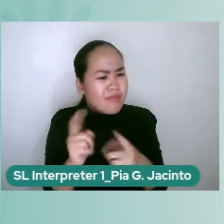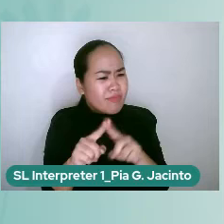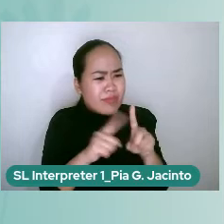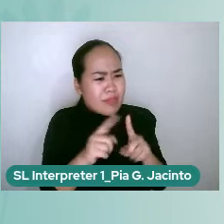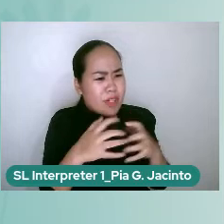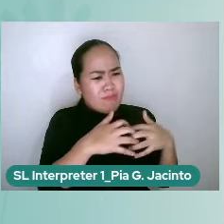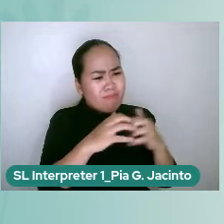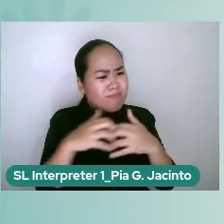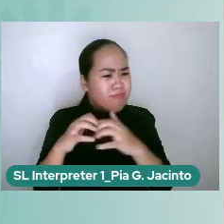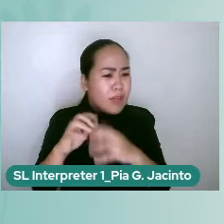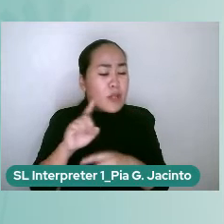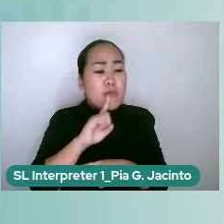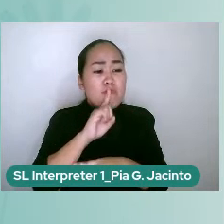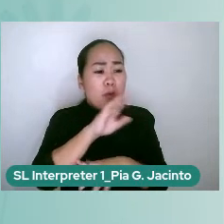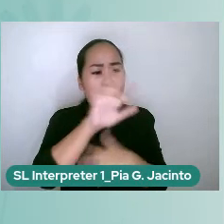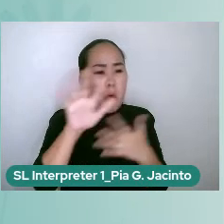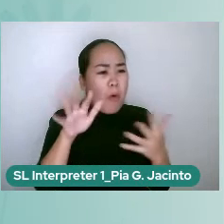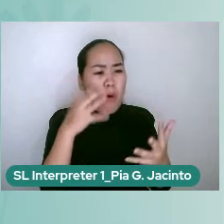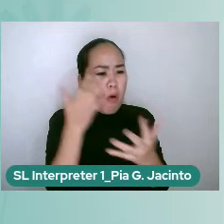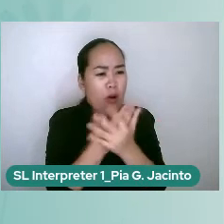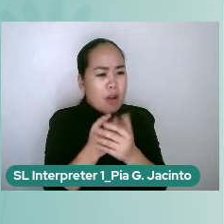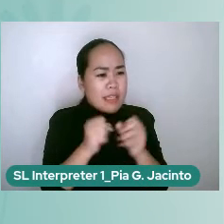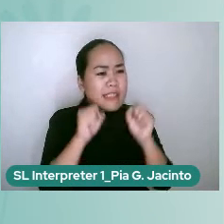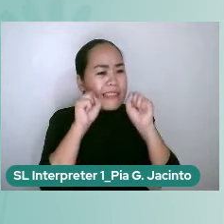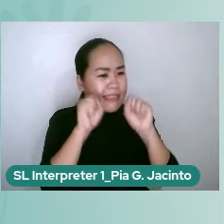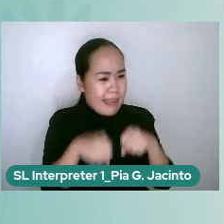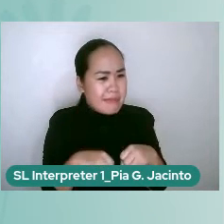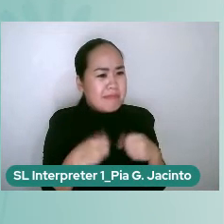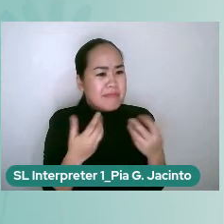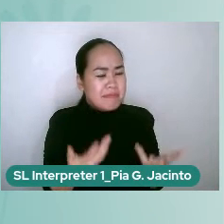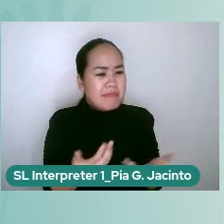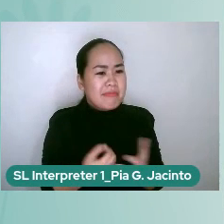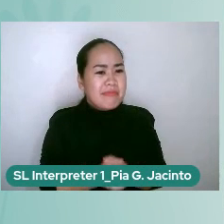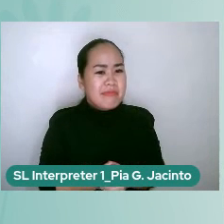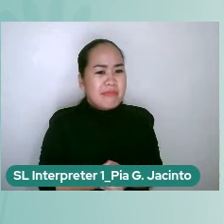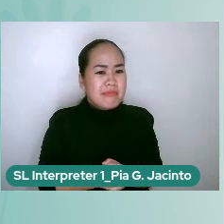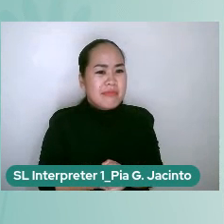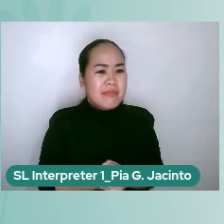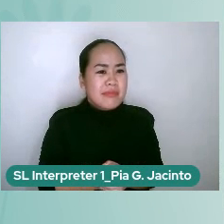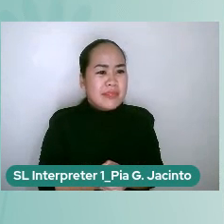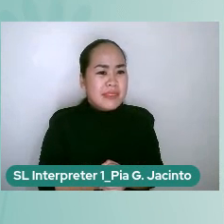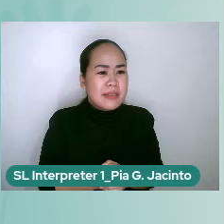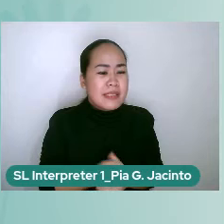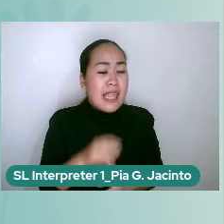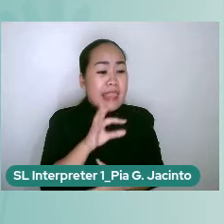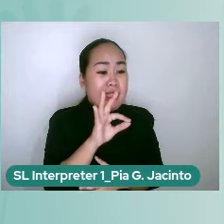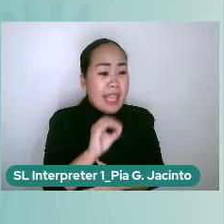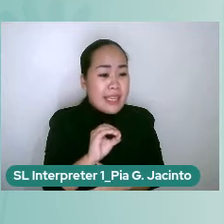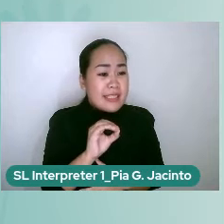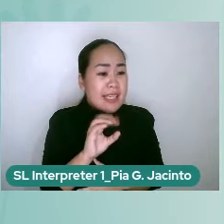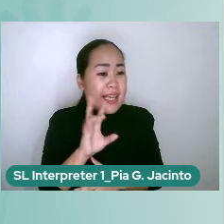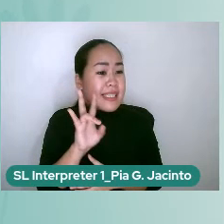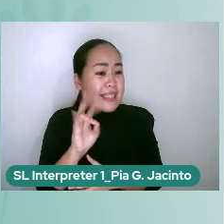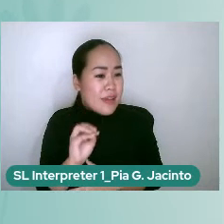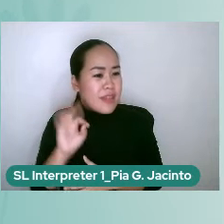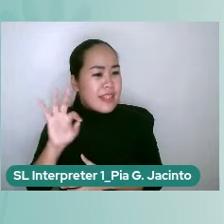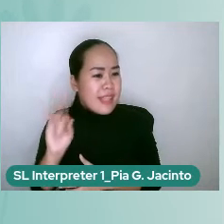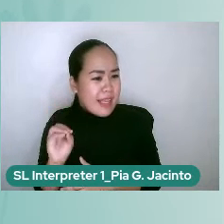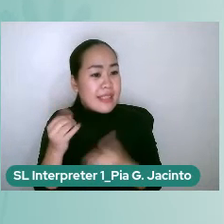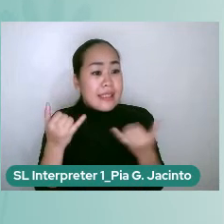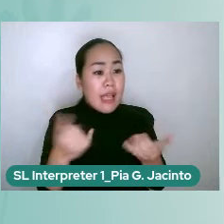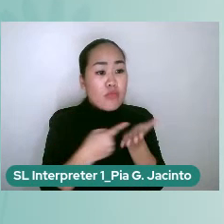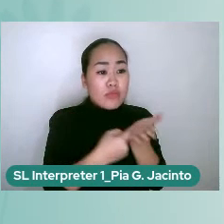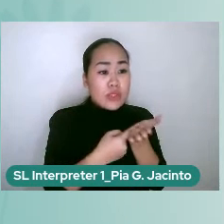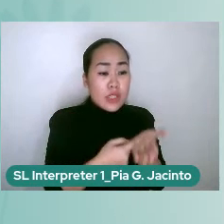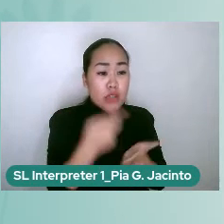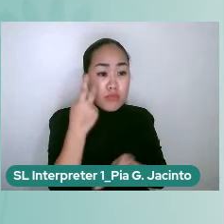those ingredients are in place. Now, how can we in fact get to that 90-70-90? It always starts with the discussion of what are the